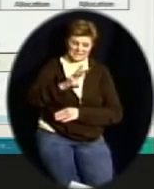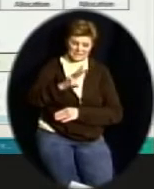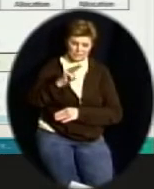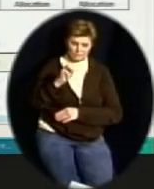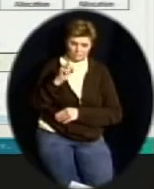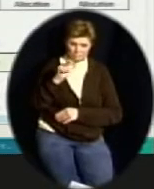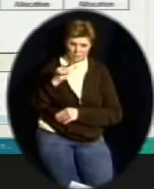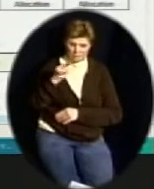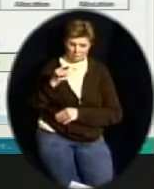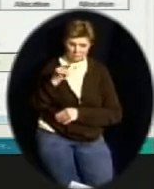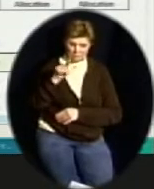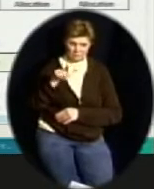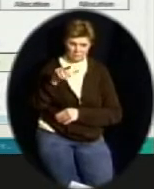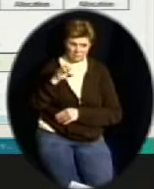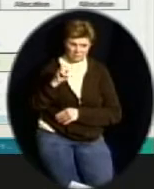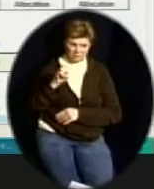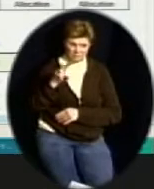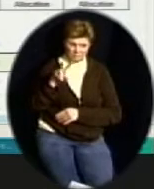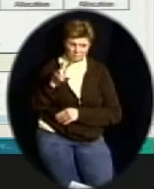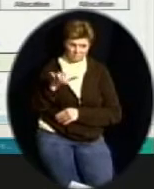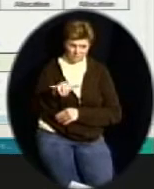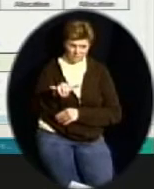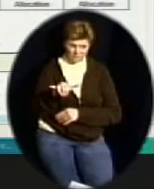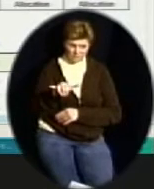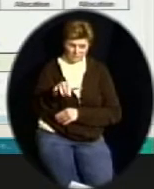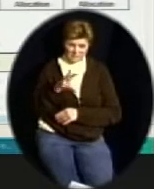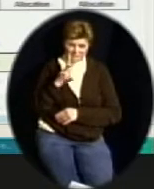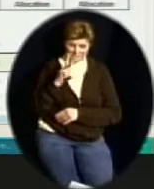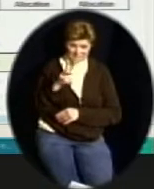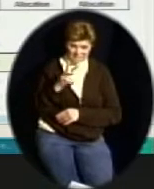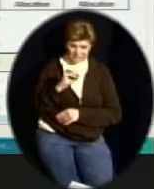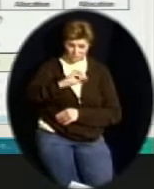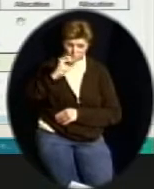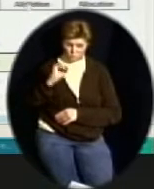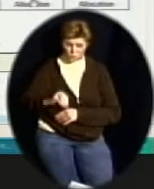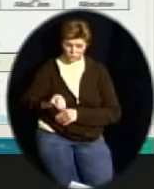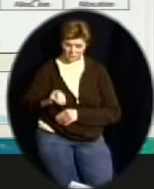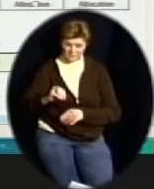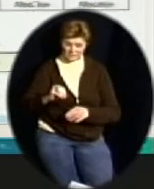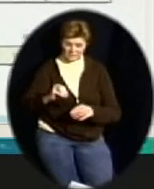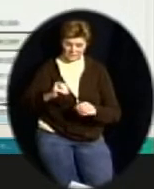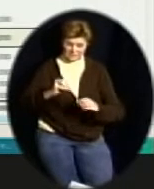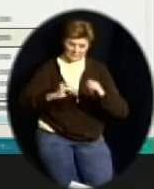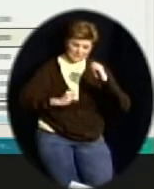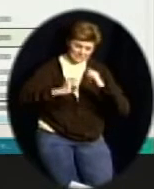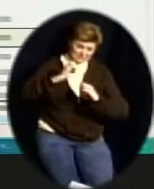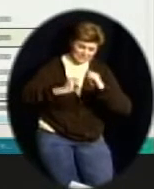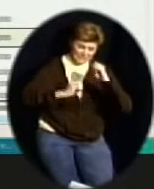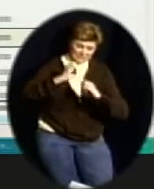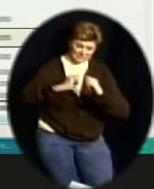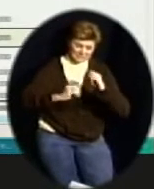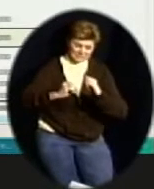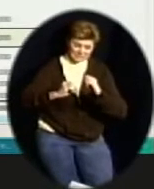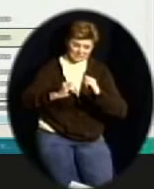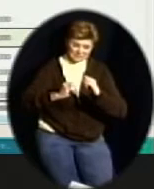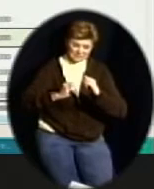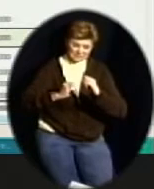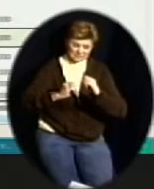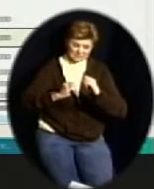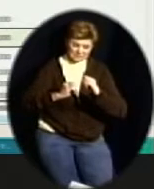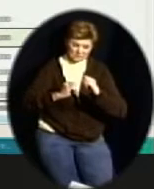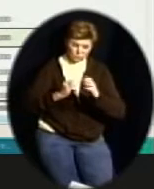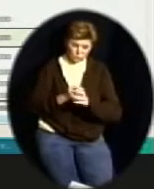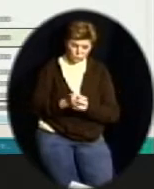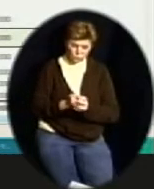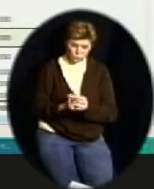make it a little larger, and this is based on a 6% assessed valuation growth. What we're trying to show here is the